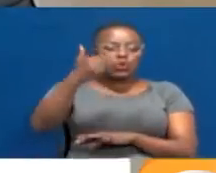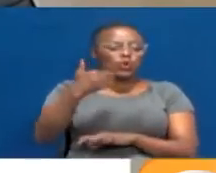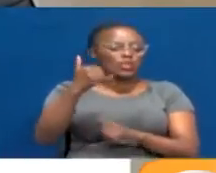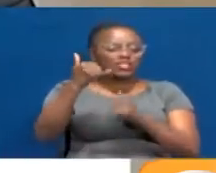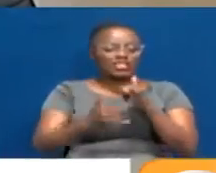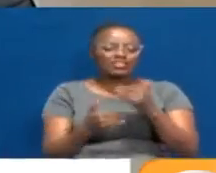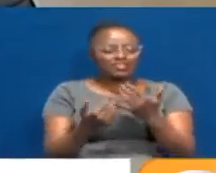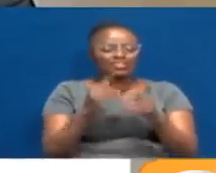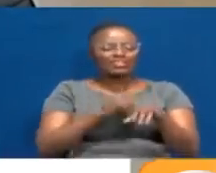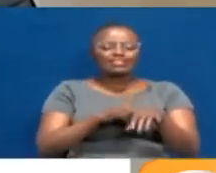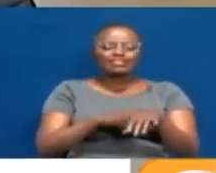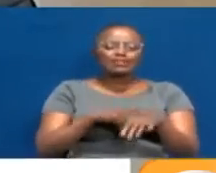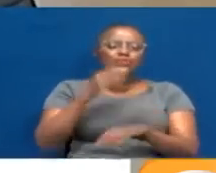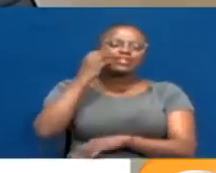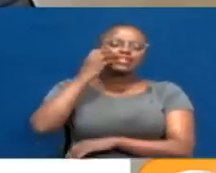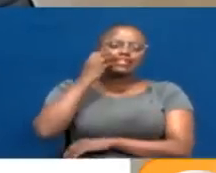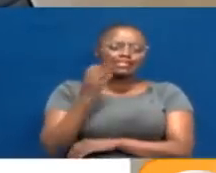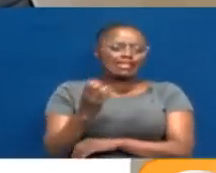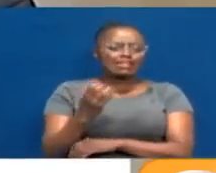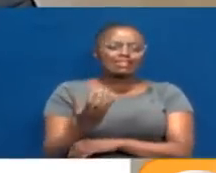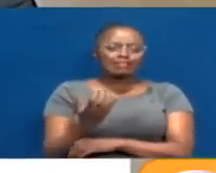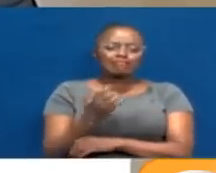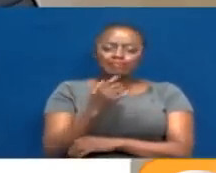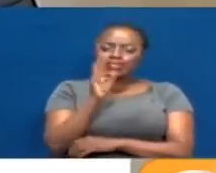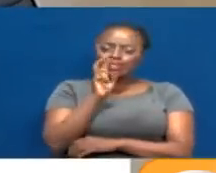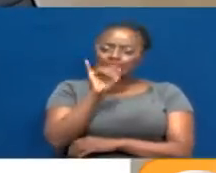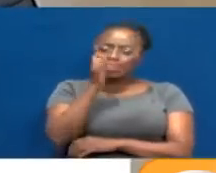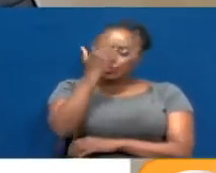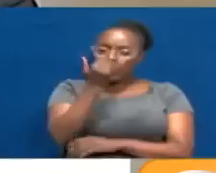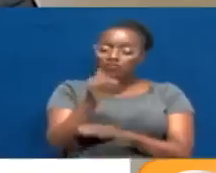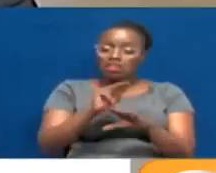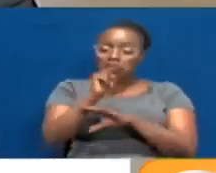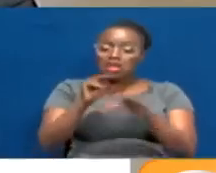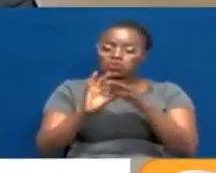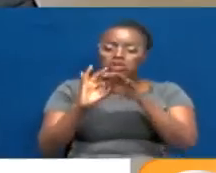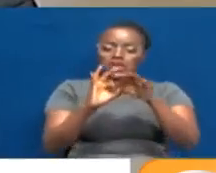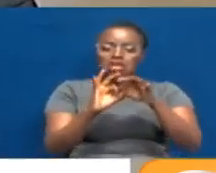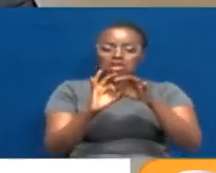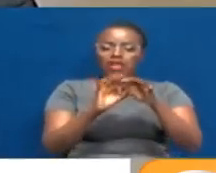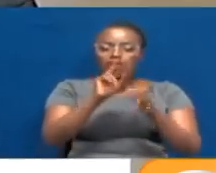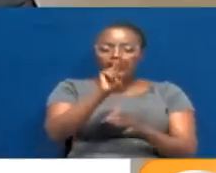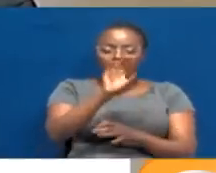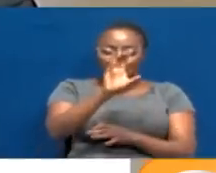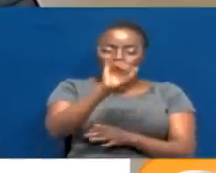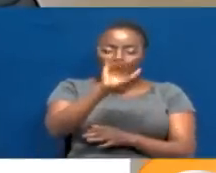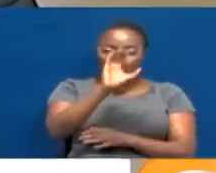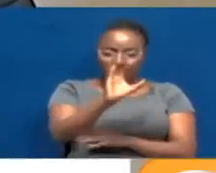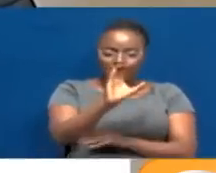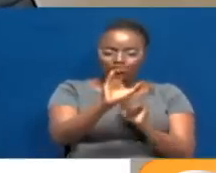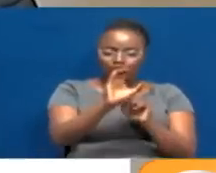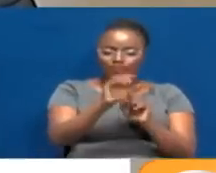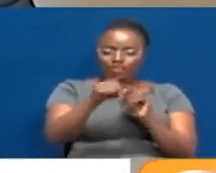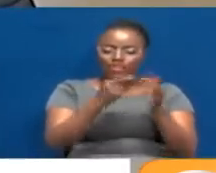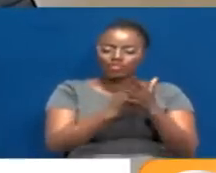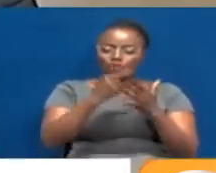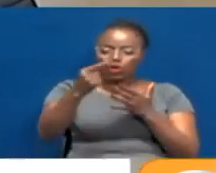in premium tears, I tell you. I say so because the National Cohesion and Integration Commission, NCIC, was this